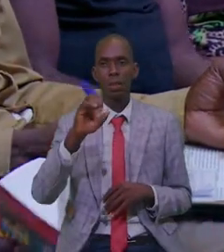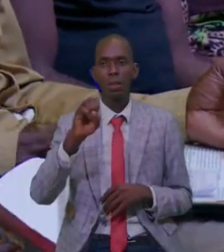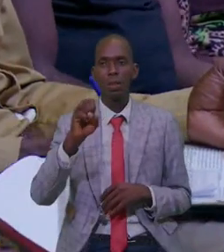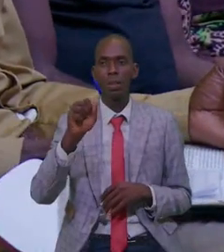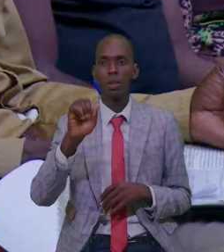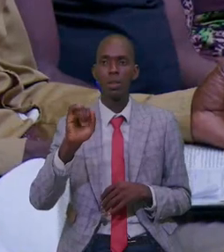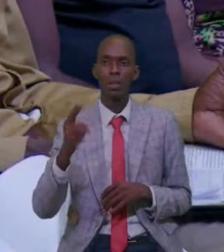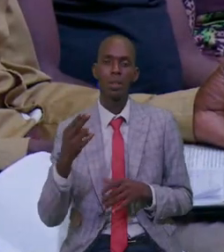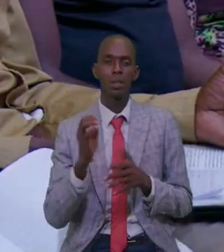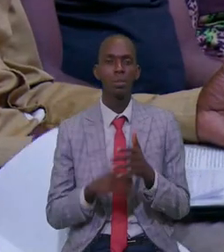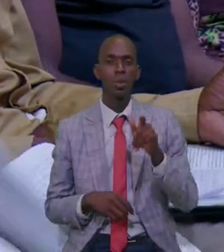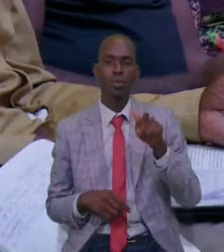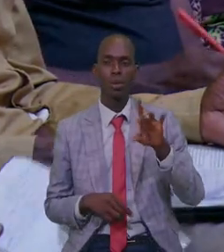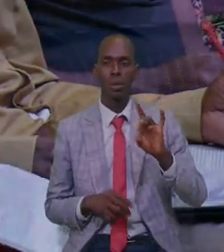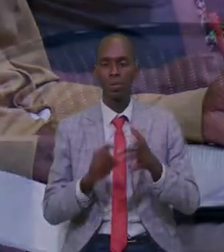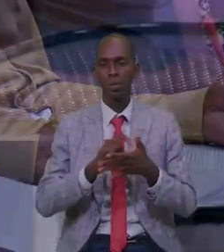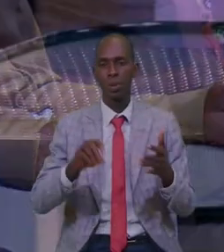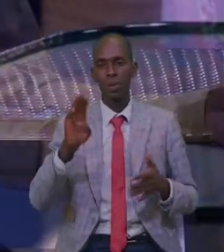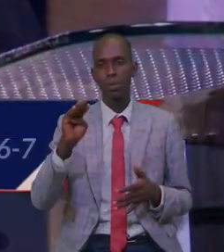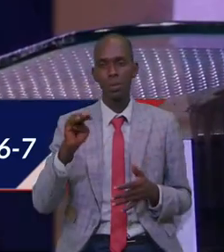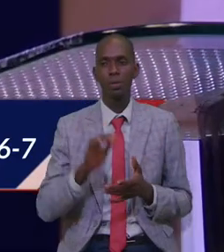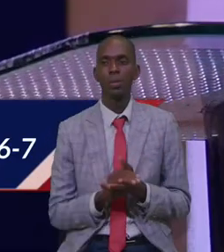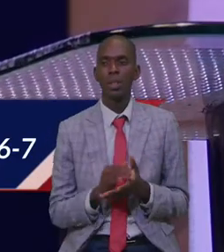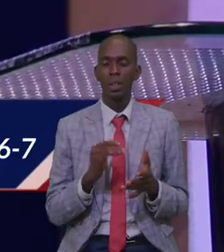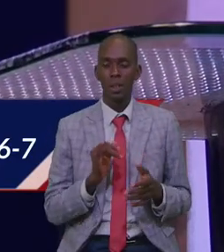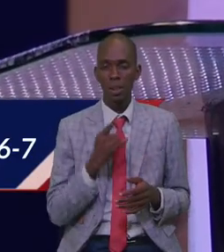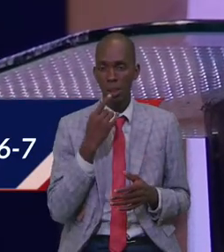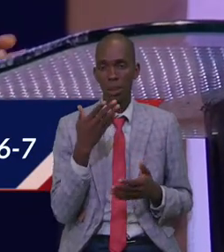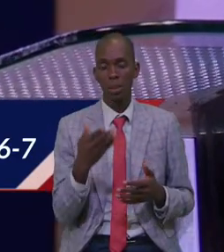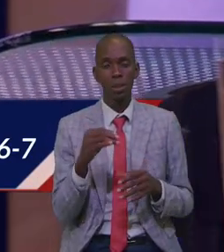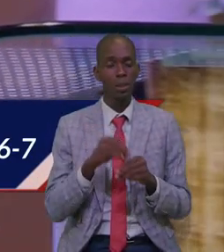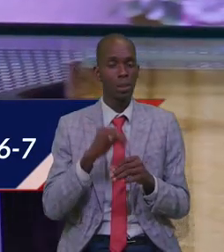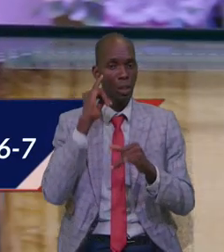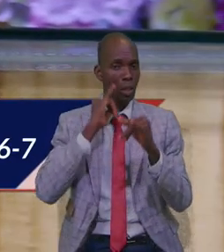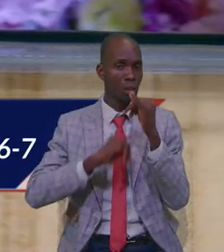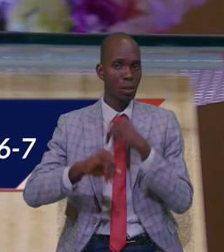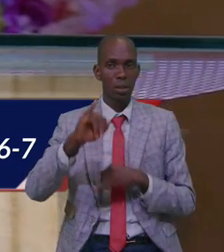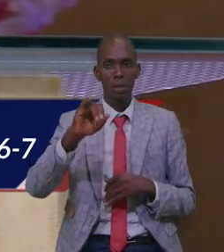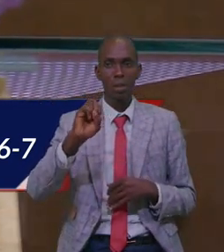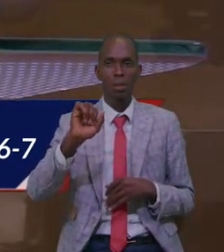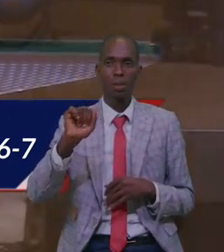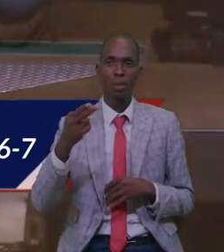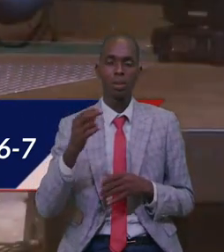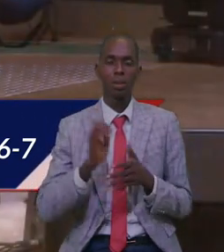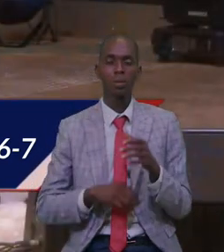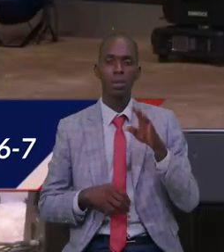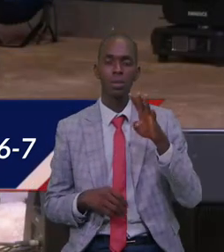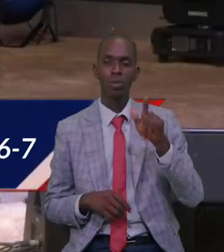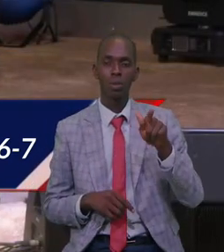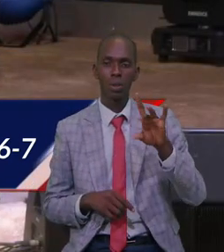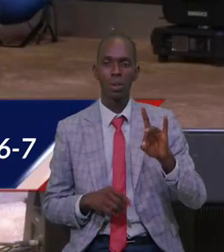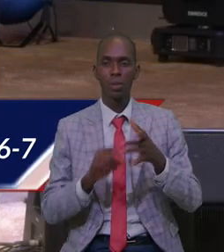and we're reading from verse 14. It says in Isaiah chapter 28, verse 14,